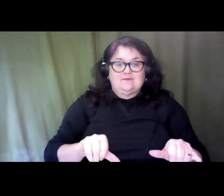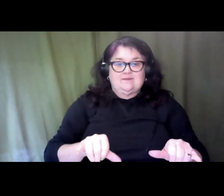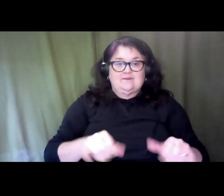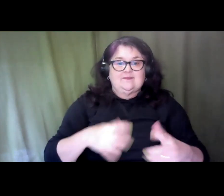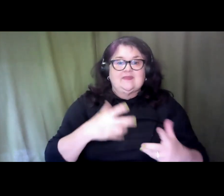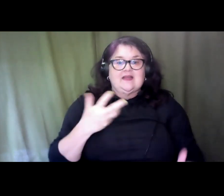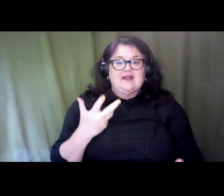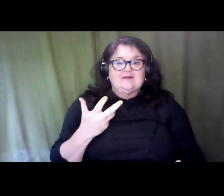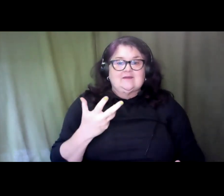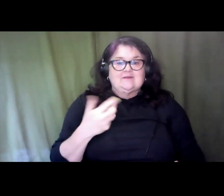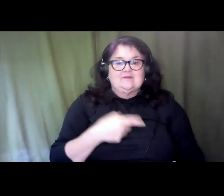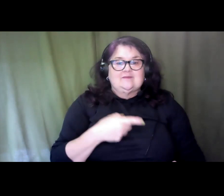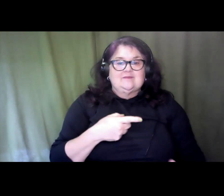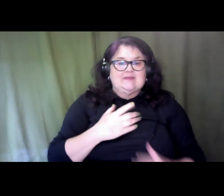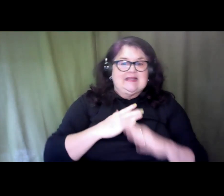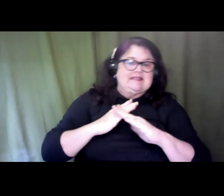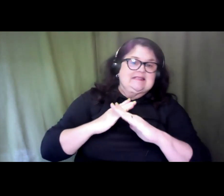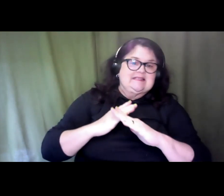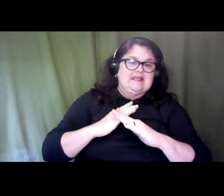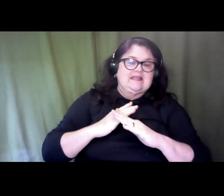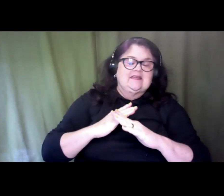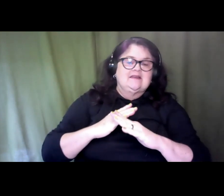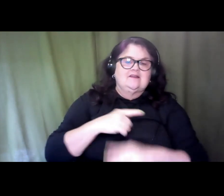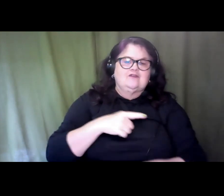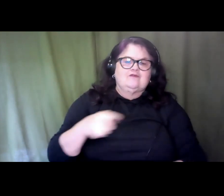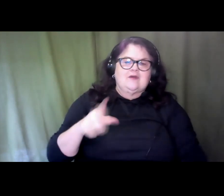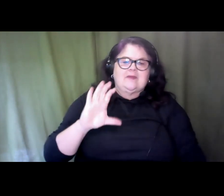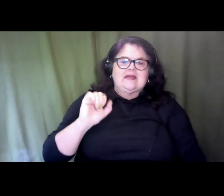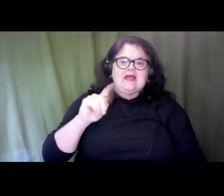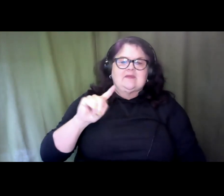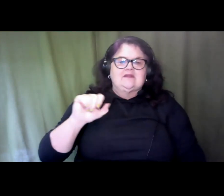that is insulated from the capitalist system,